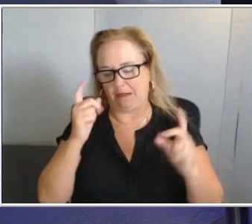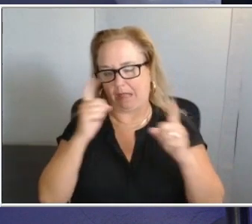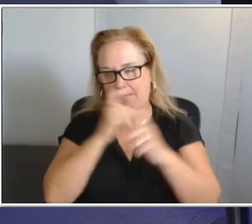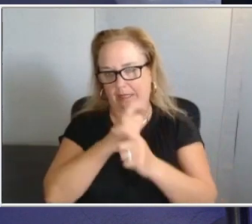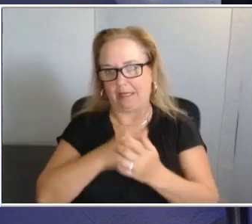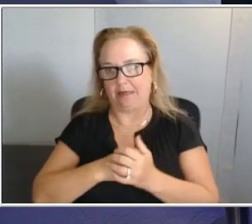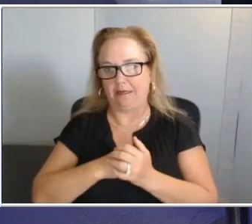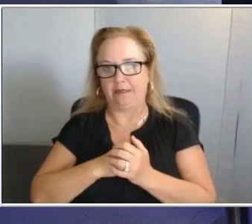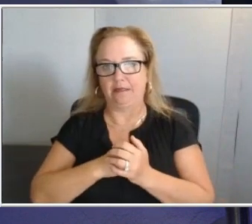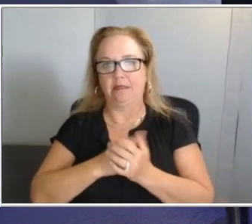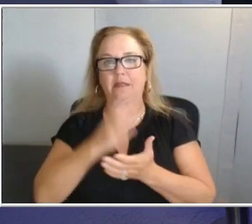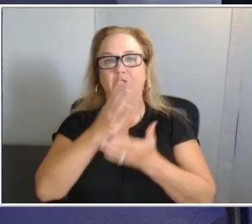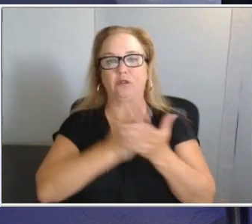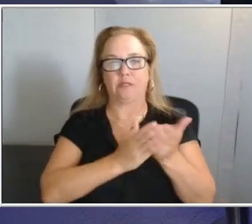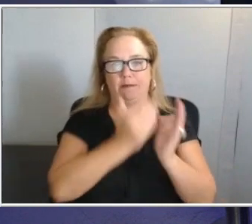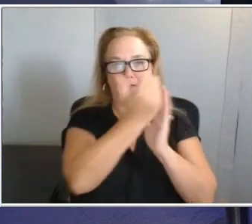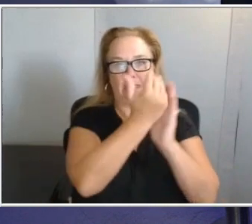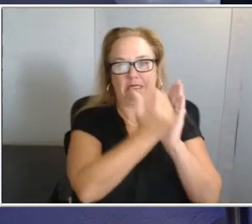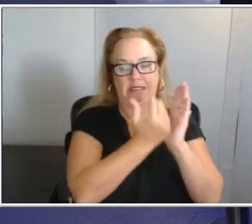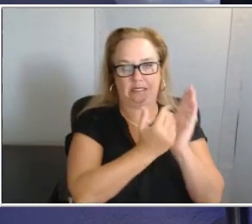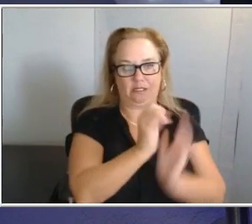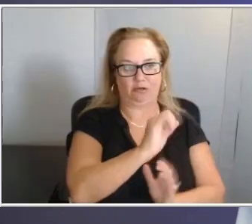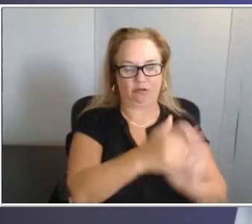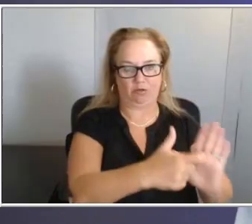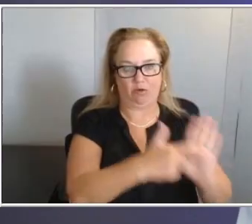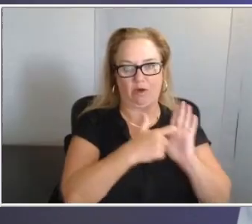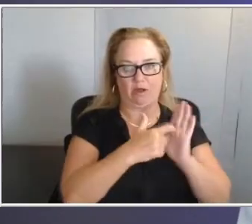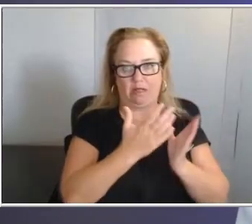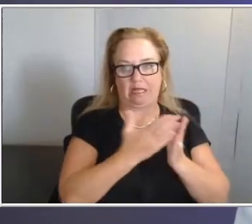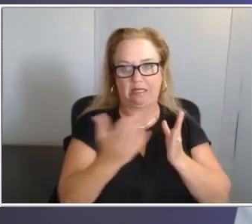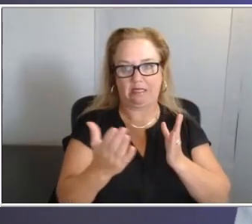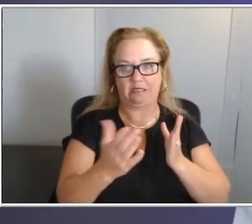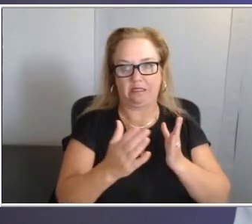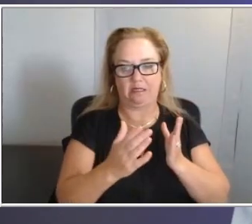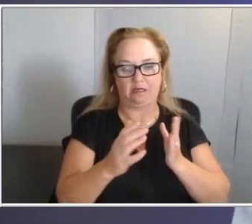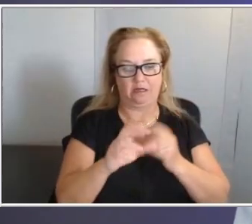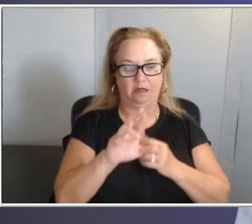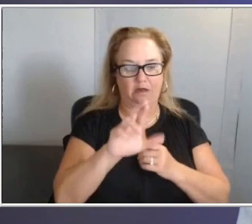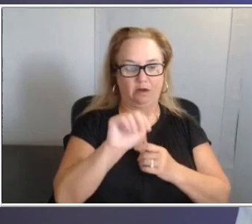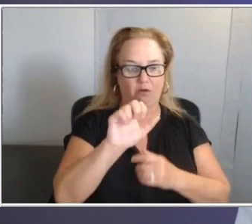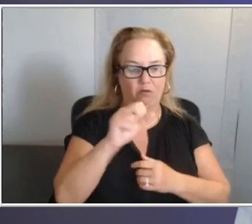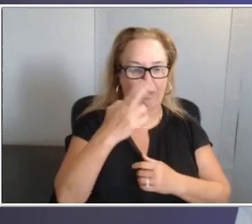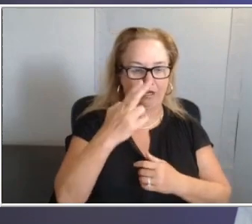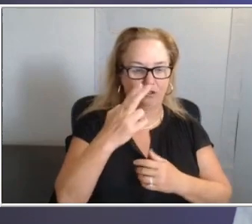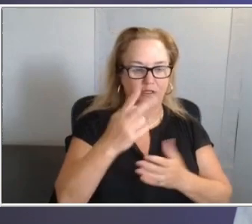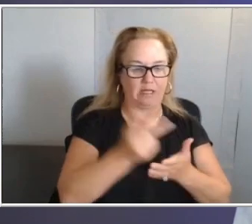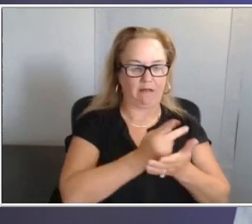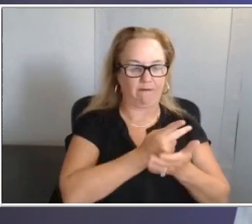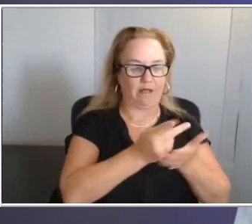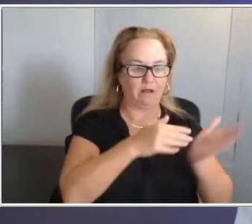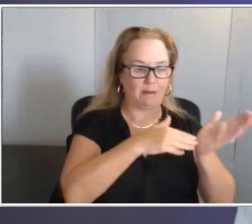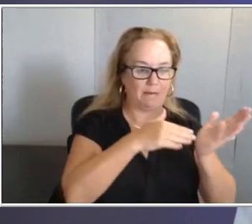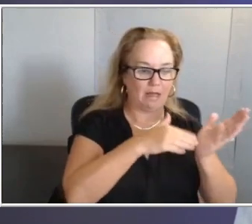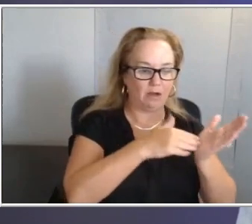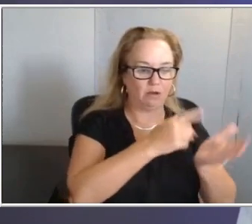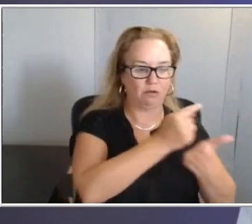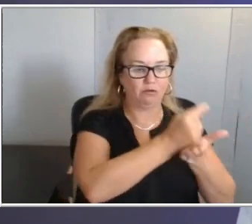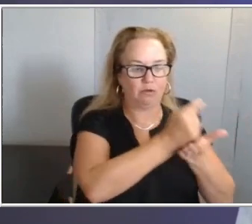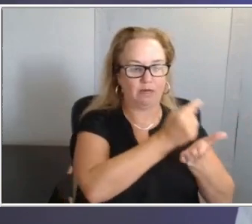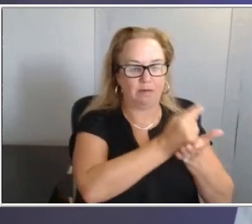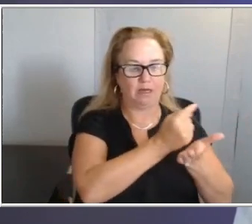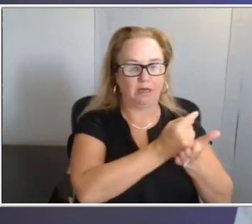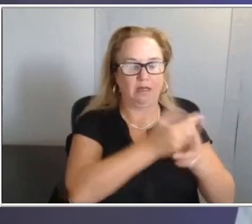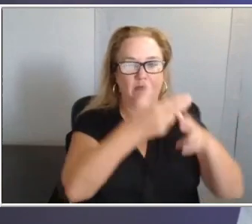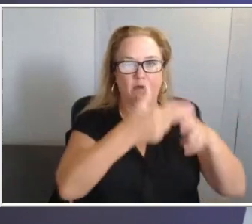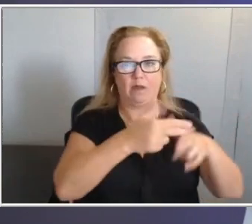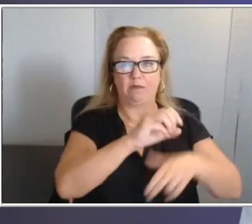Certain criteria that insurance will require would be like things like the rashes that have failed medical treatment. They have to have the weight off for about